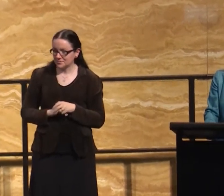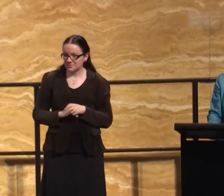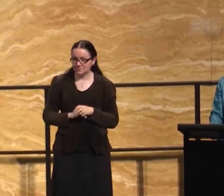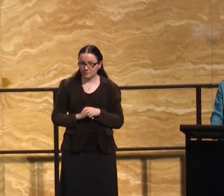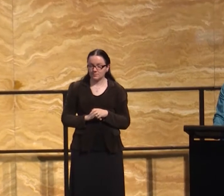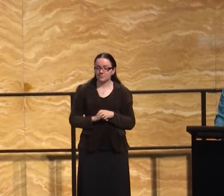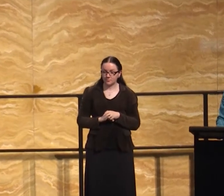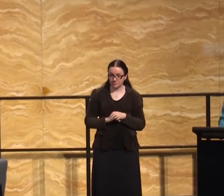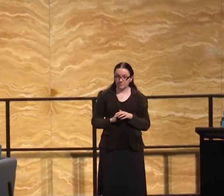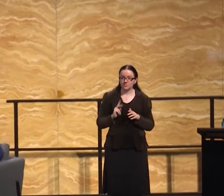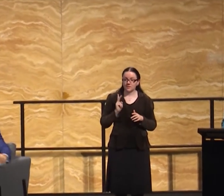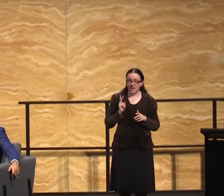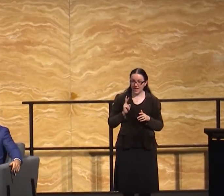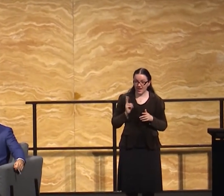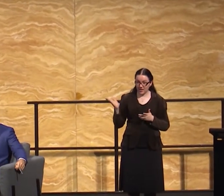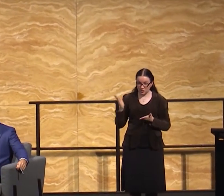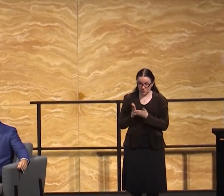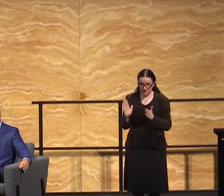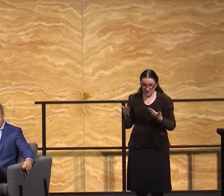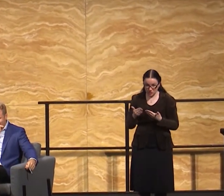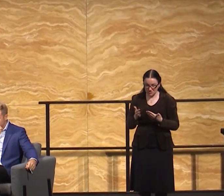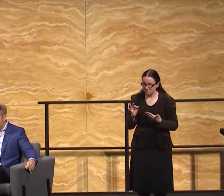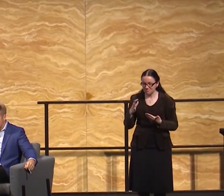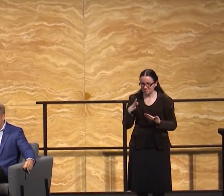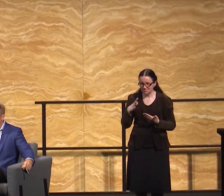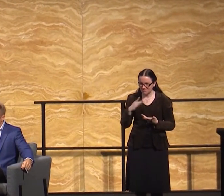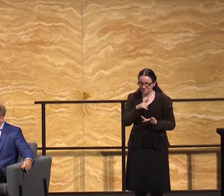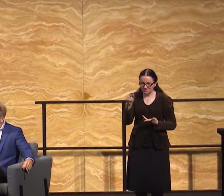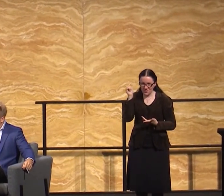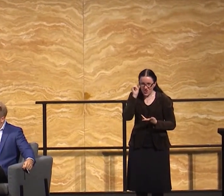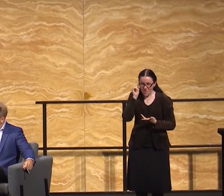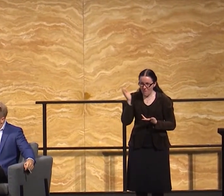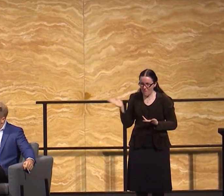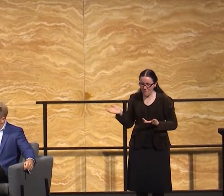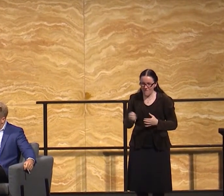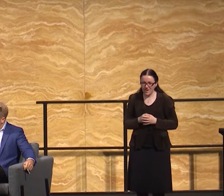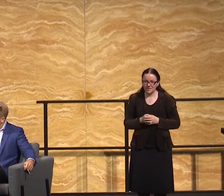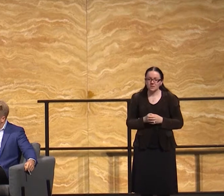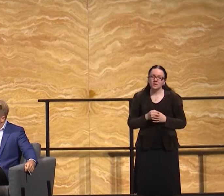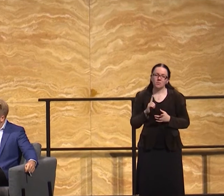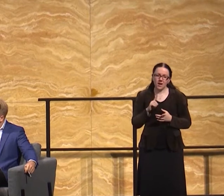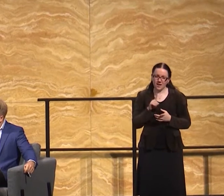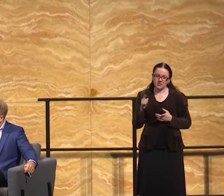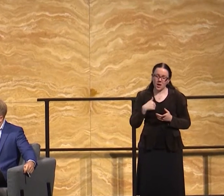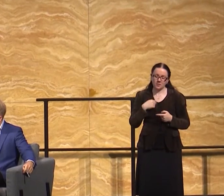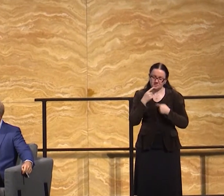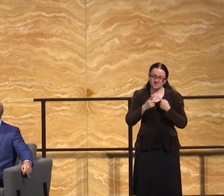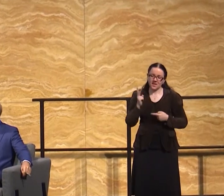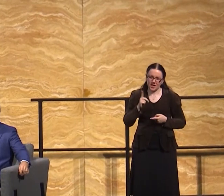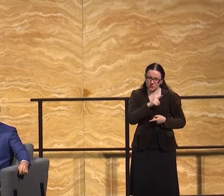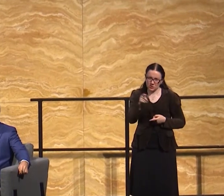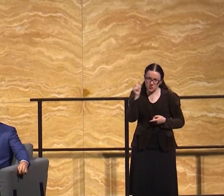Again, I think His Excellency needs no introduction in this kind of forum and in this region. But as you know, he is